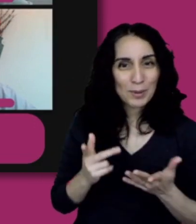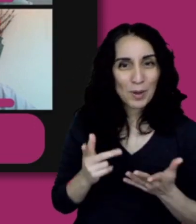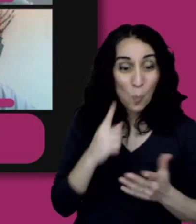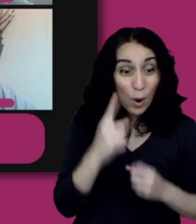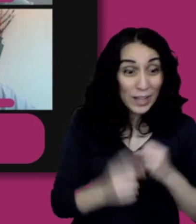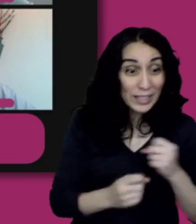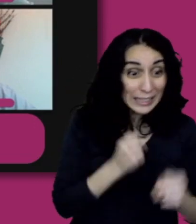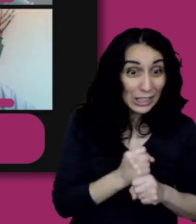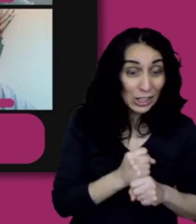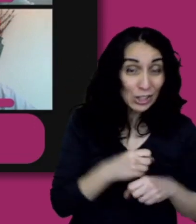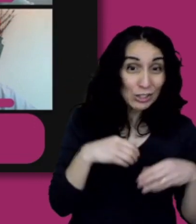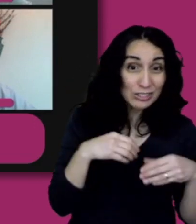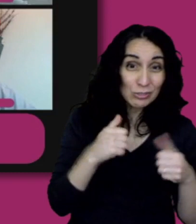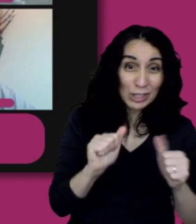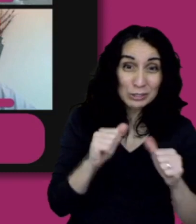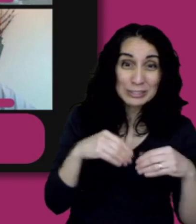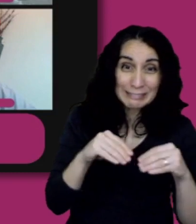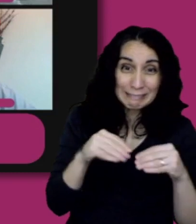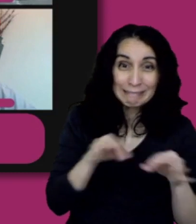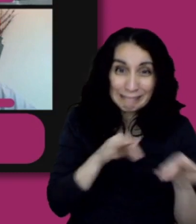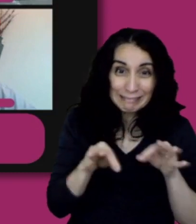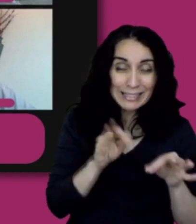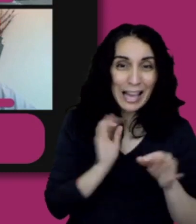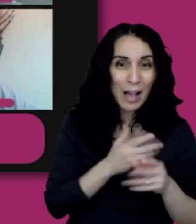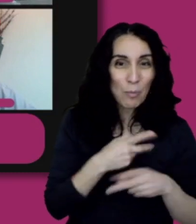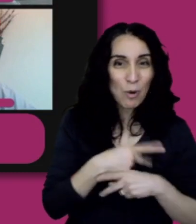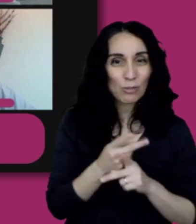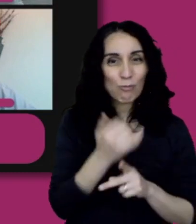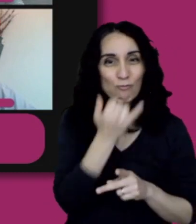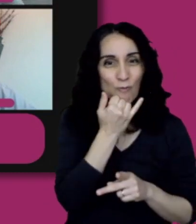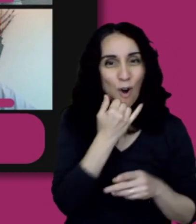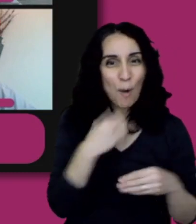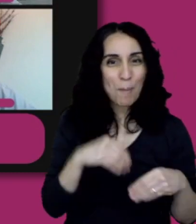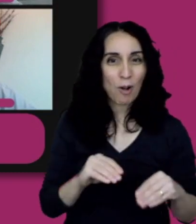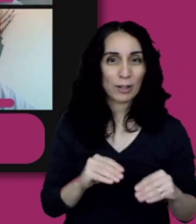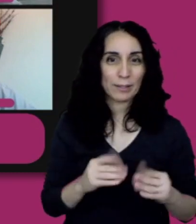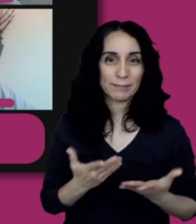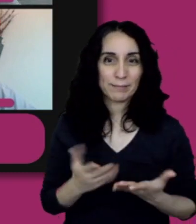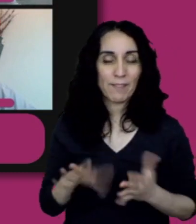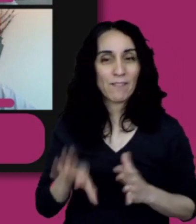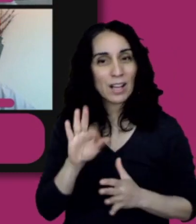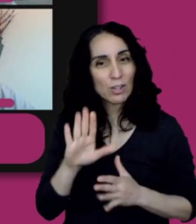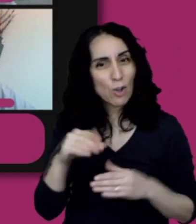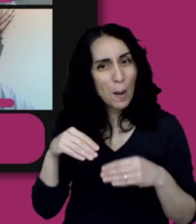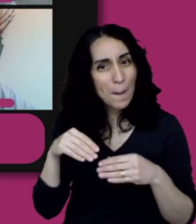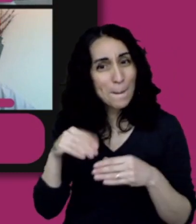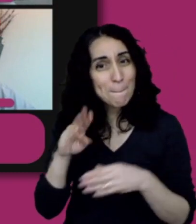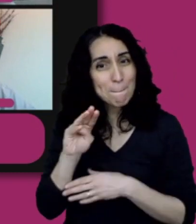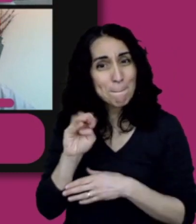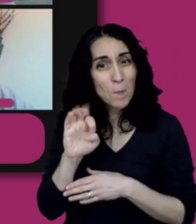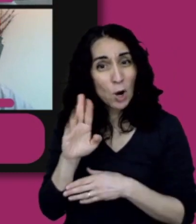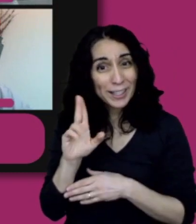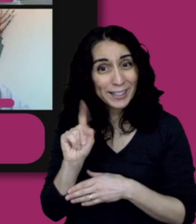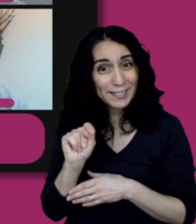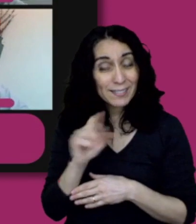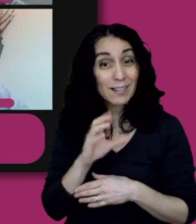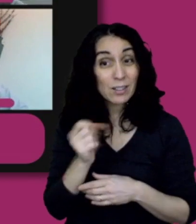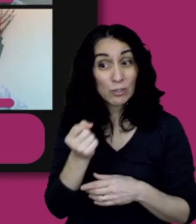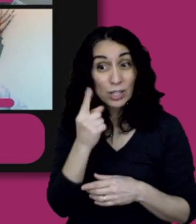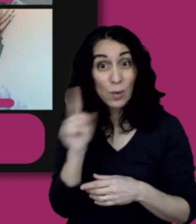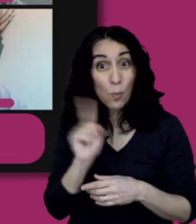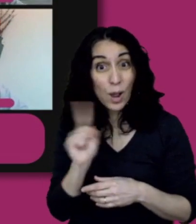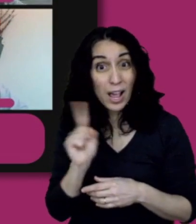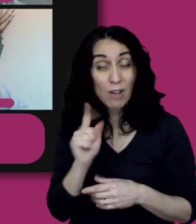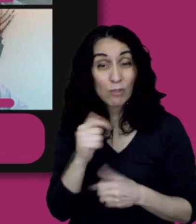spent a year trying to explain our products to the wrong market. And so finding your market and understanding where they are and how to reach